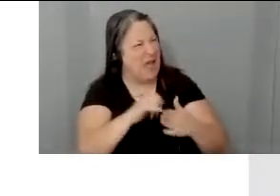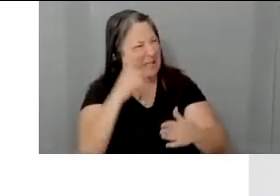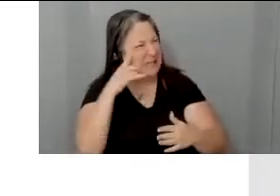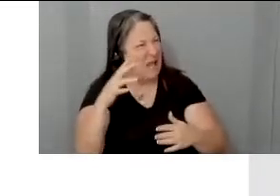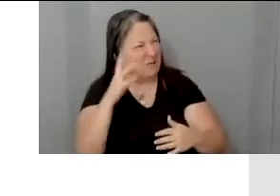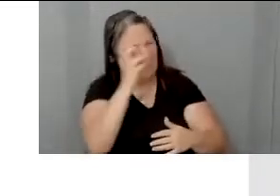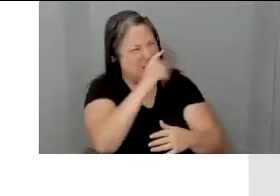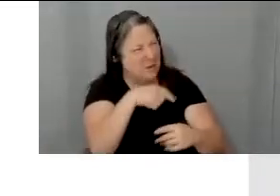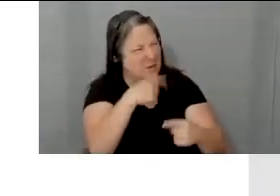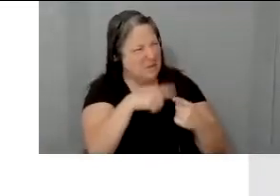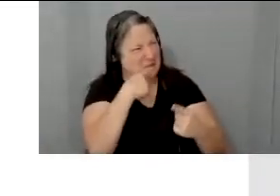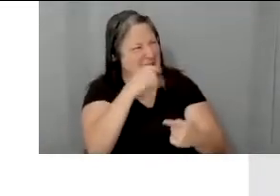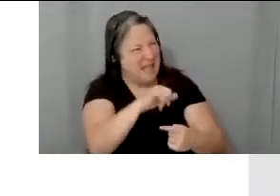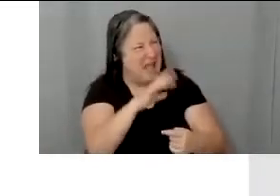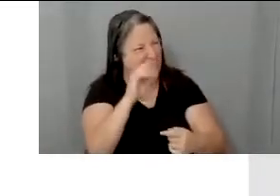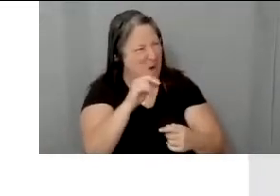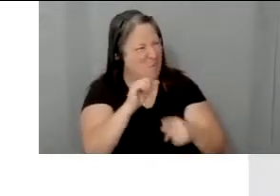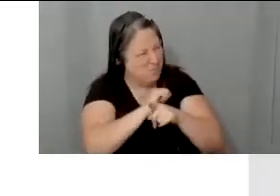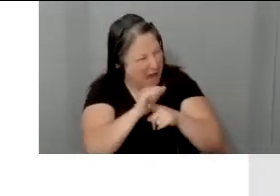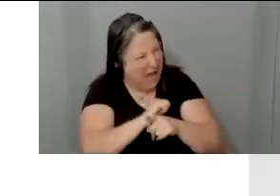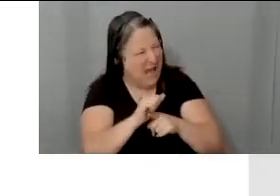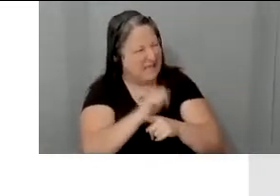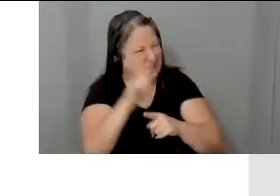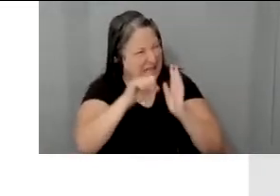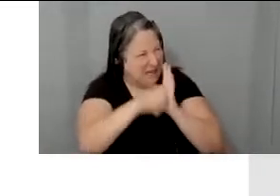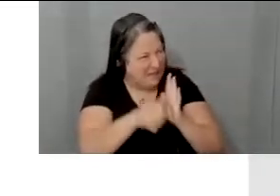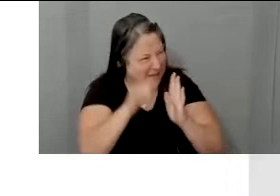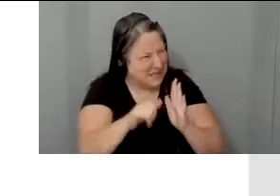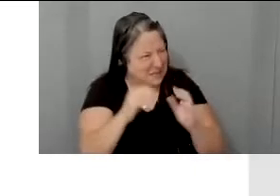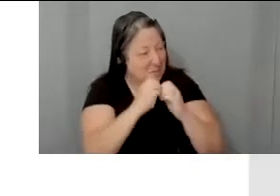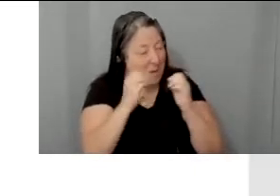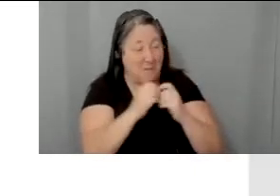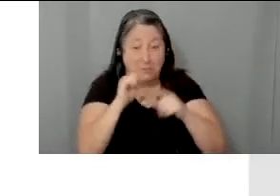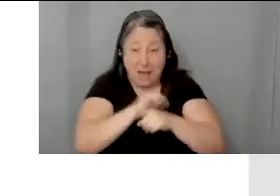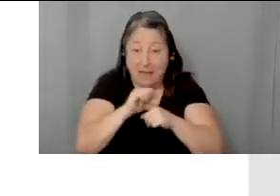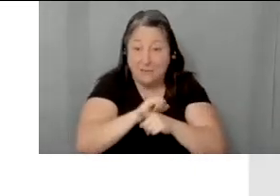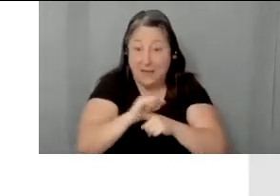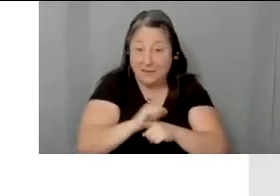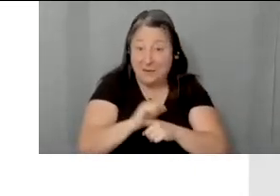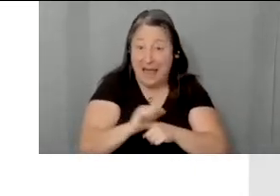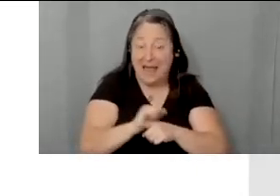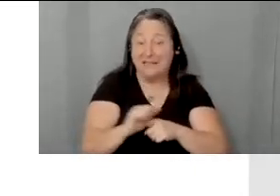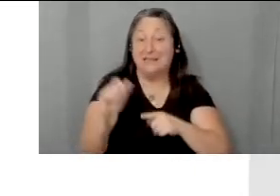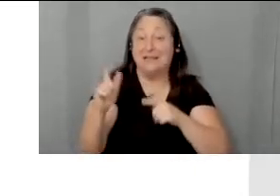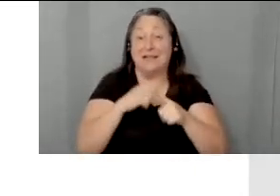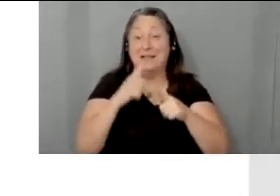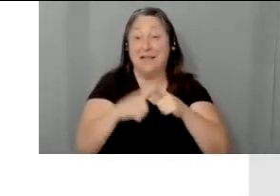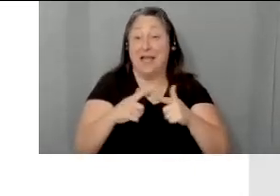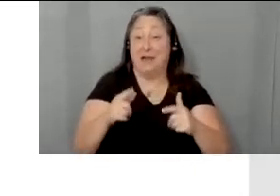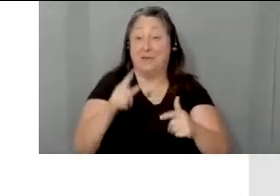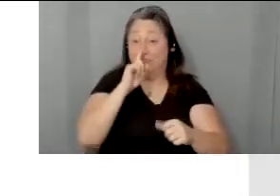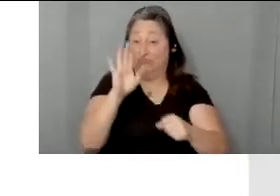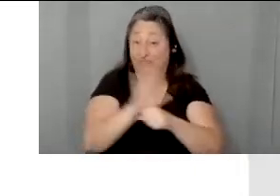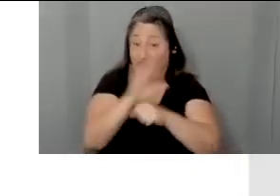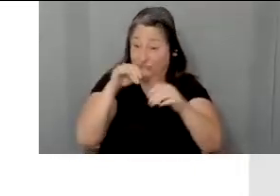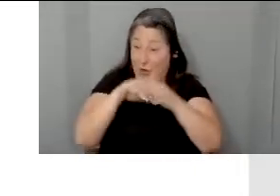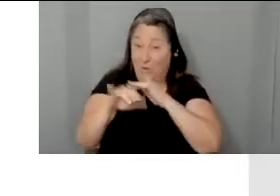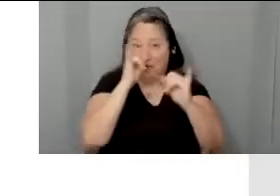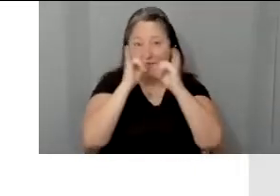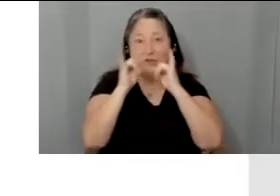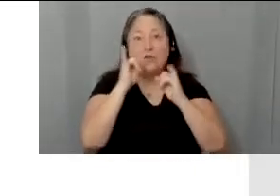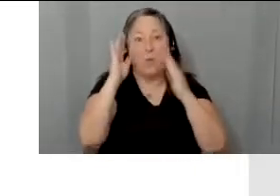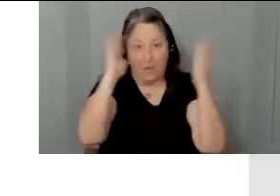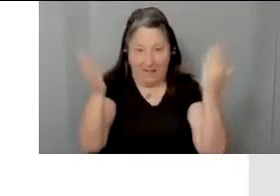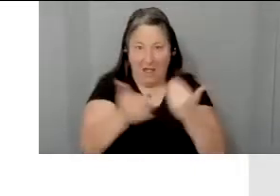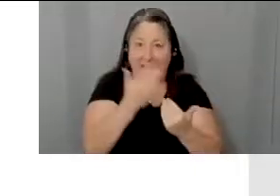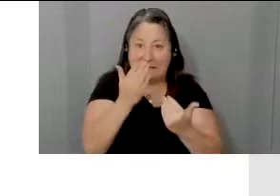or no, you need to highlight this more. Having all of that done before is really going to make the interview a lot easier.